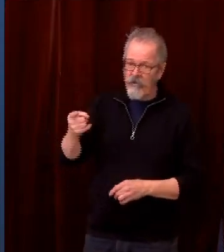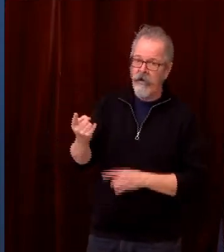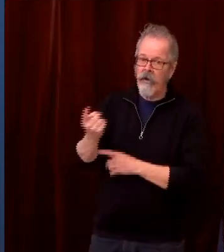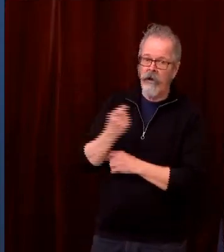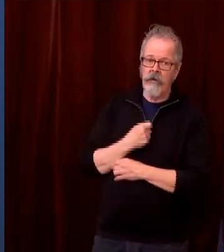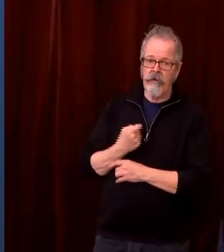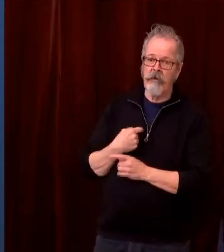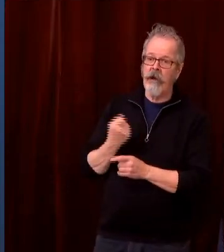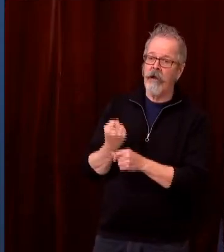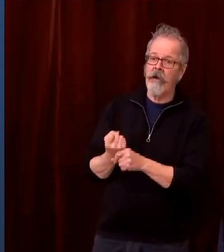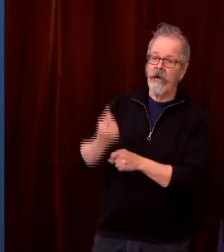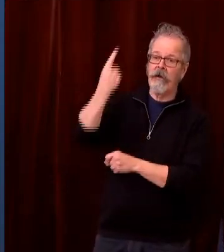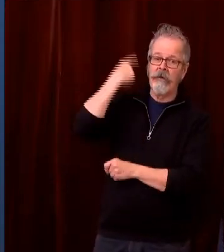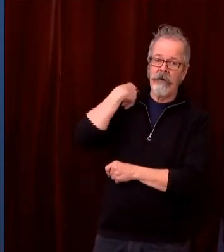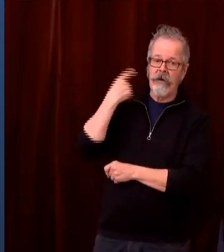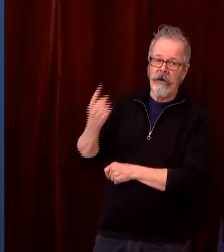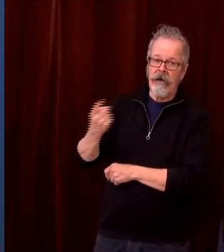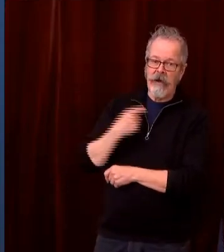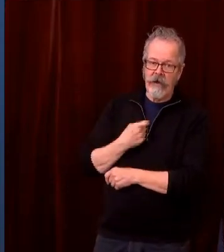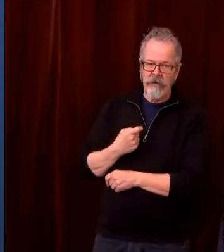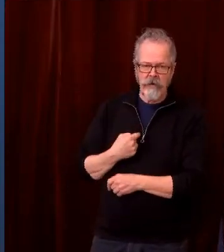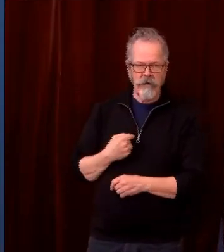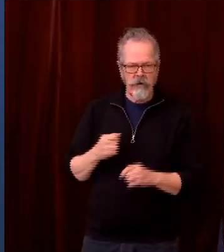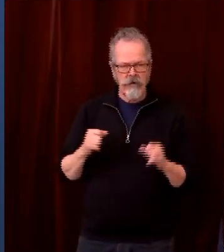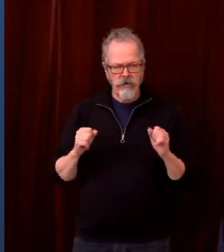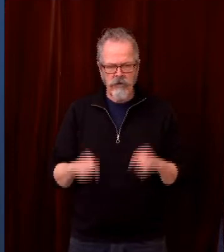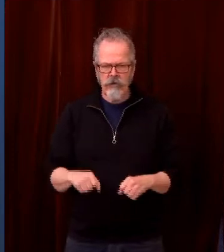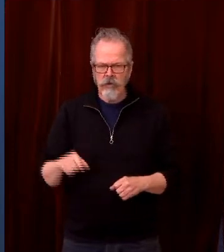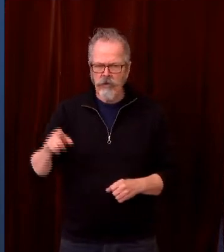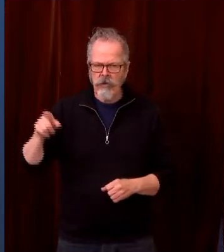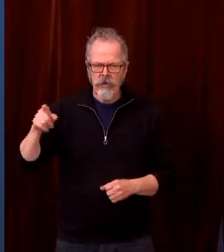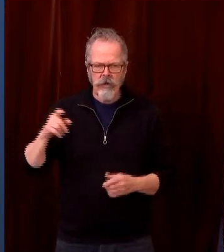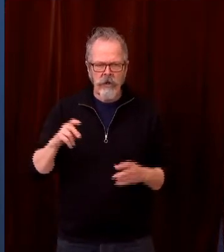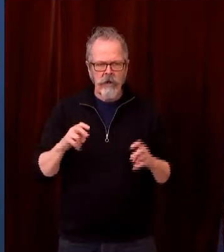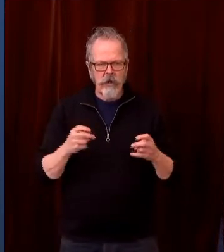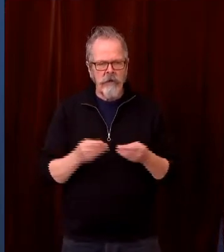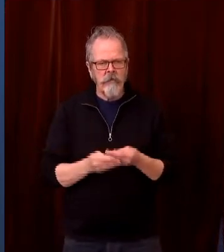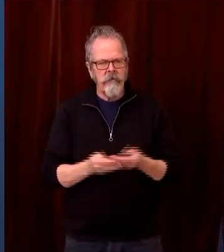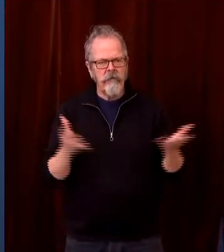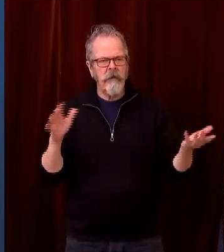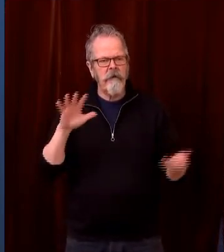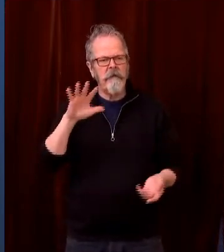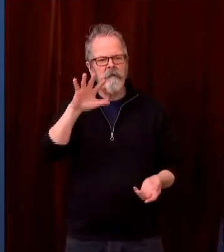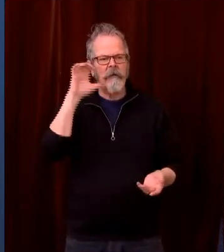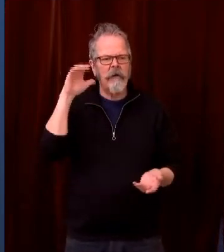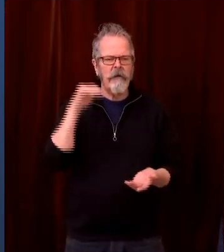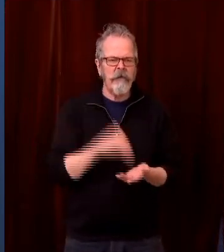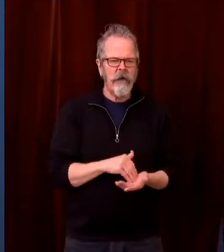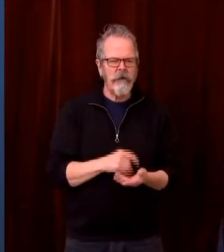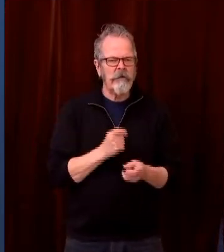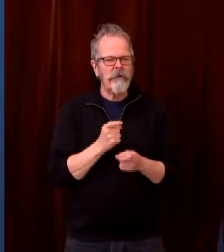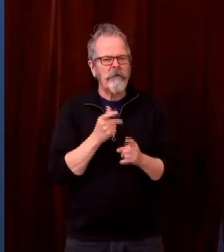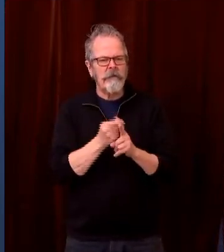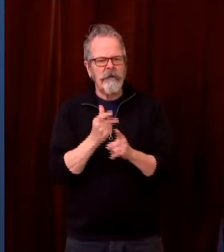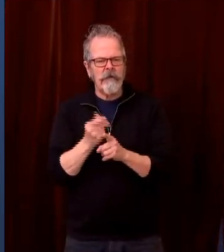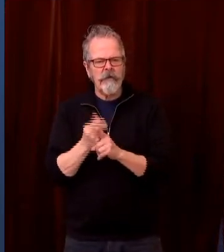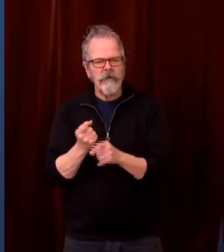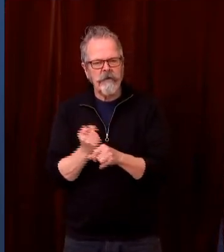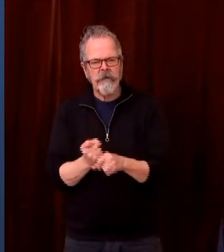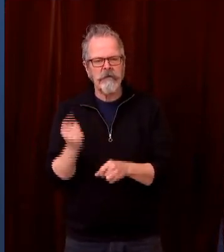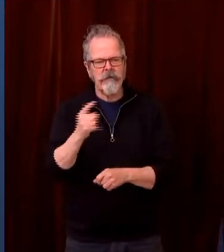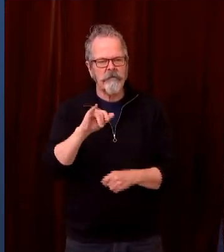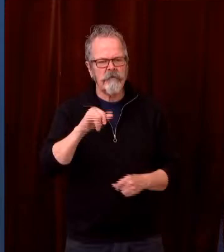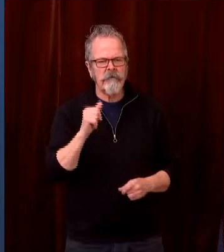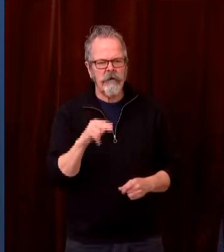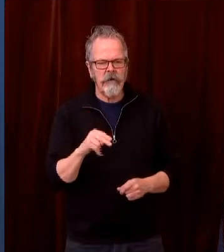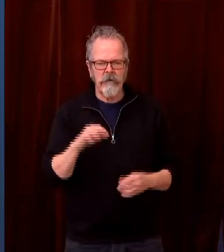a 95% accuracy administered in late January 2021, I would have said you're nuts. There's